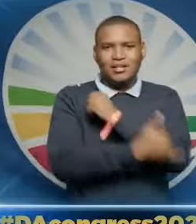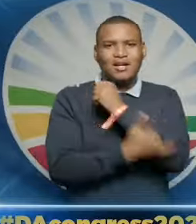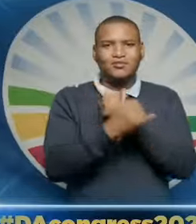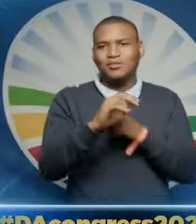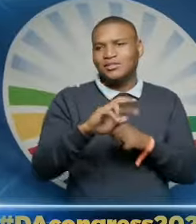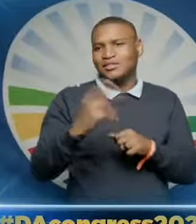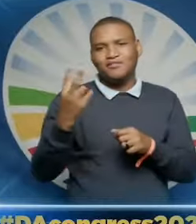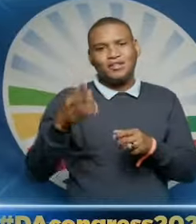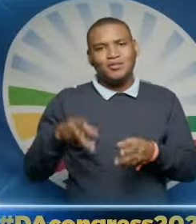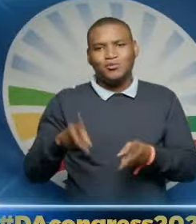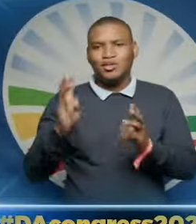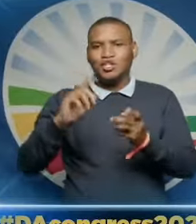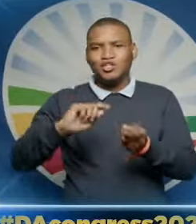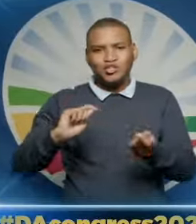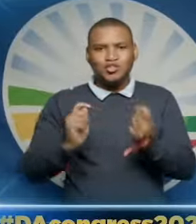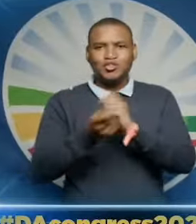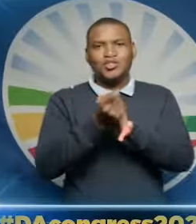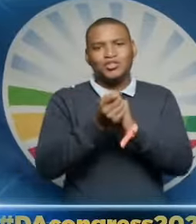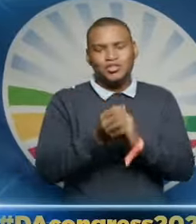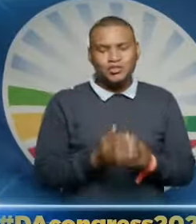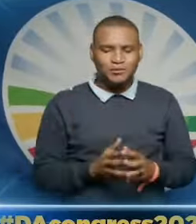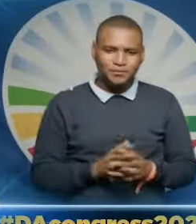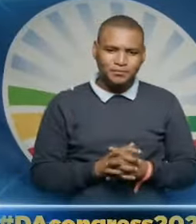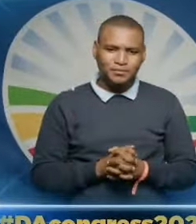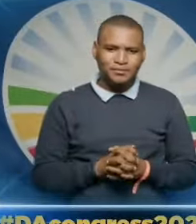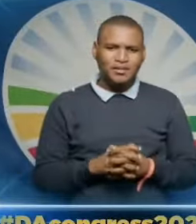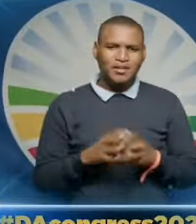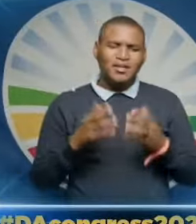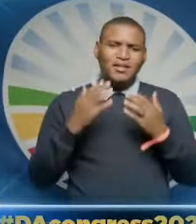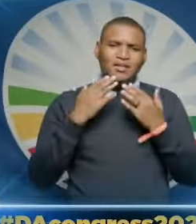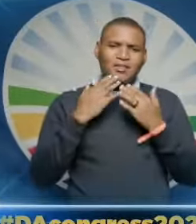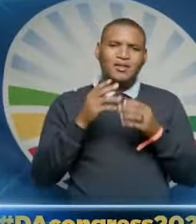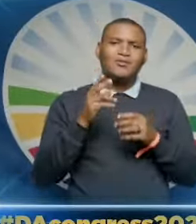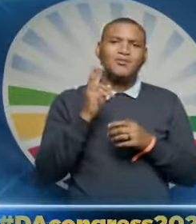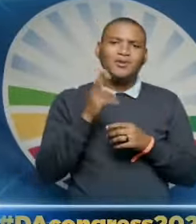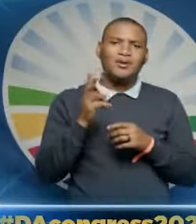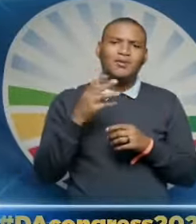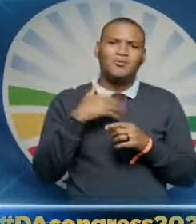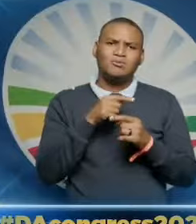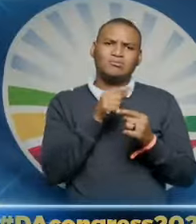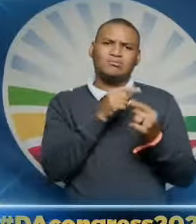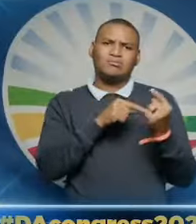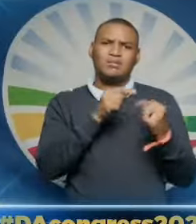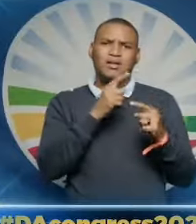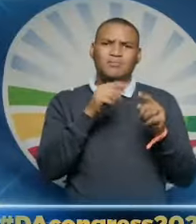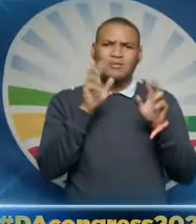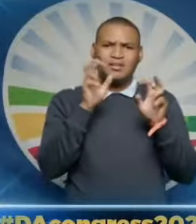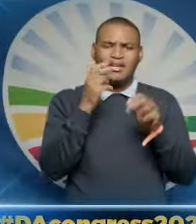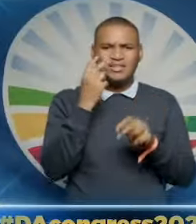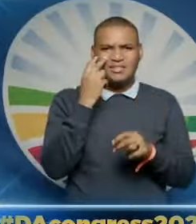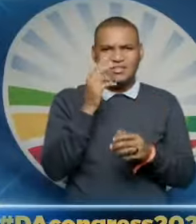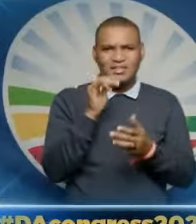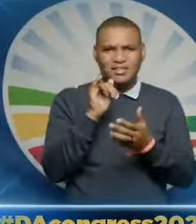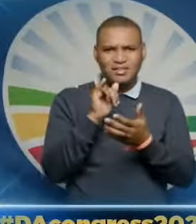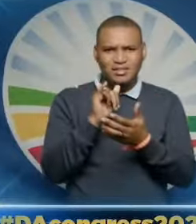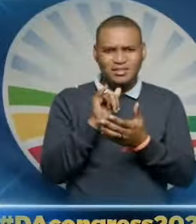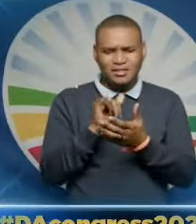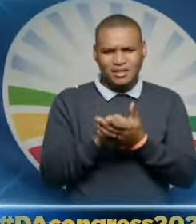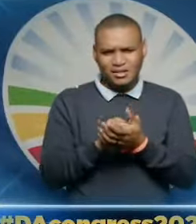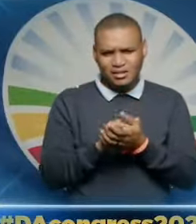change the trajectory. Thank you, Tammy. I want to get back to you on this topic. However, I've seen that Bax is